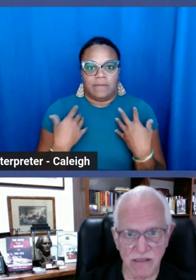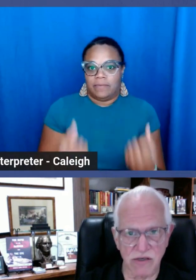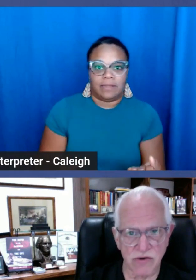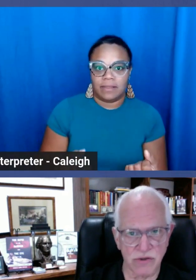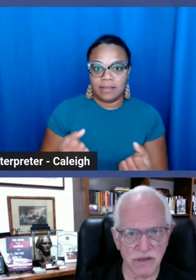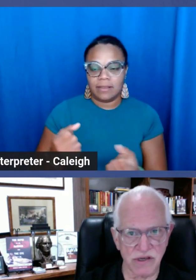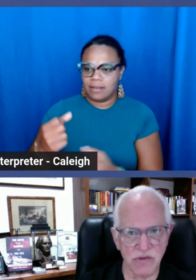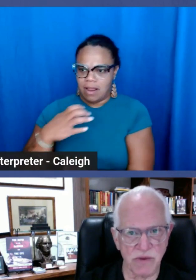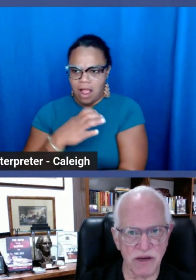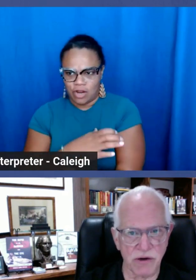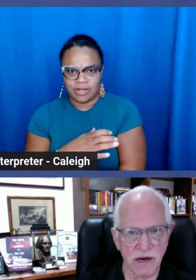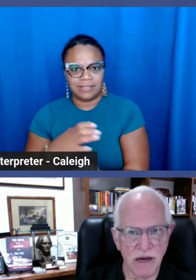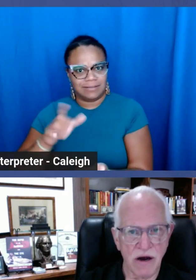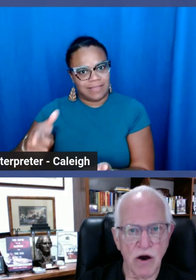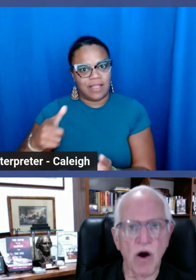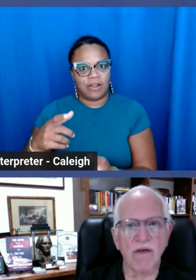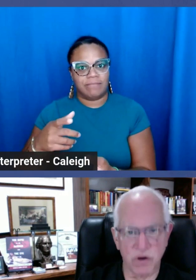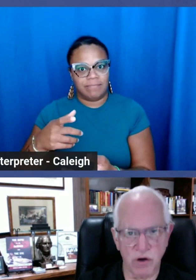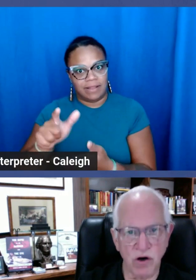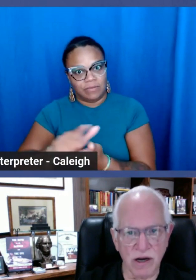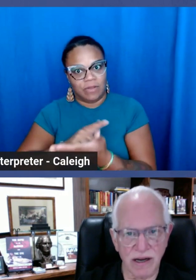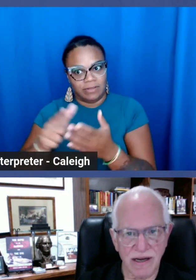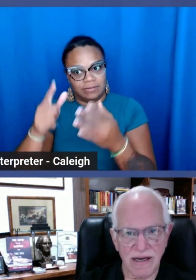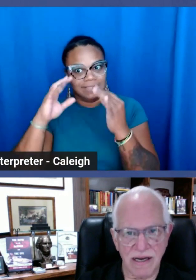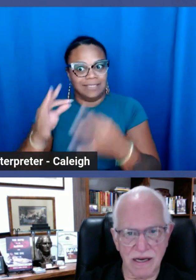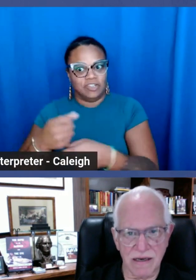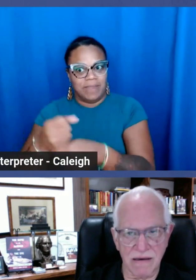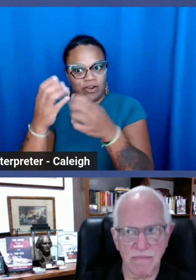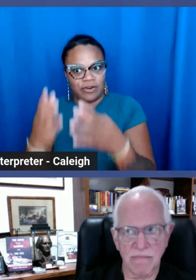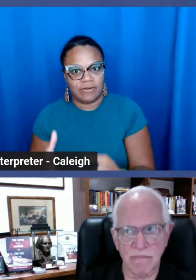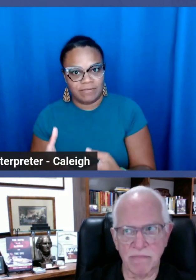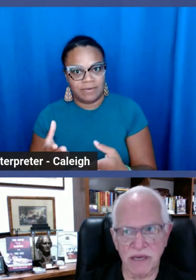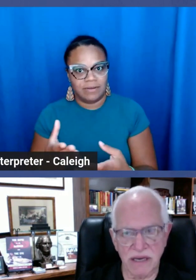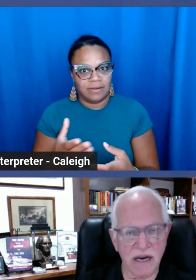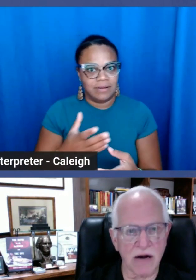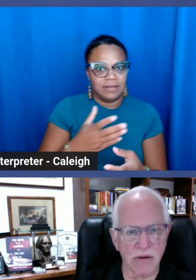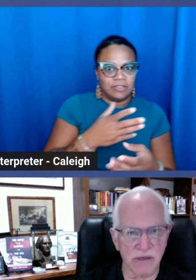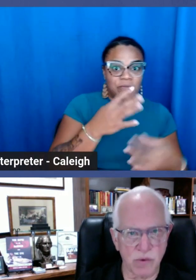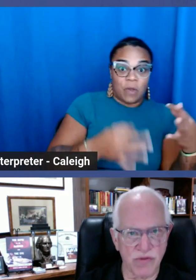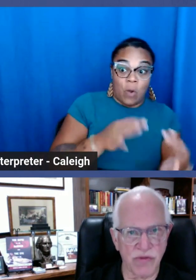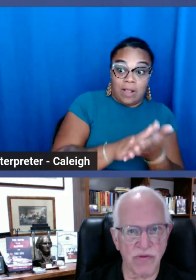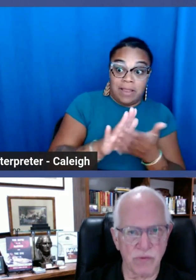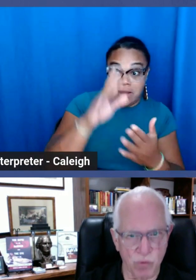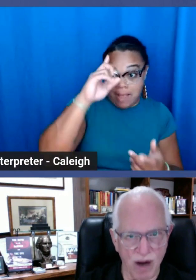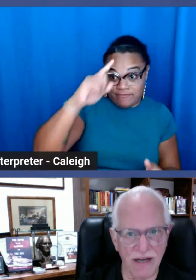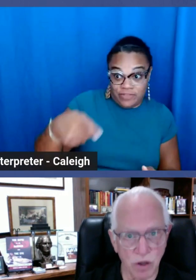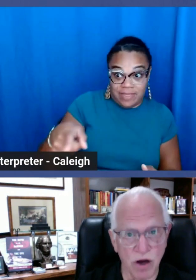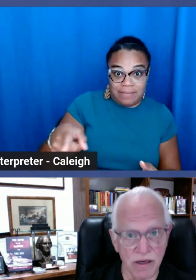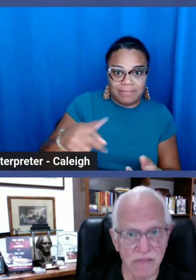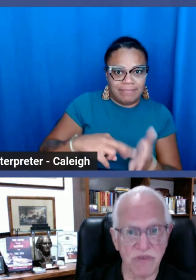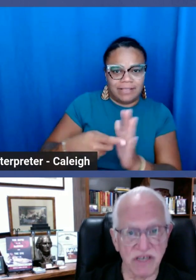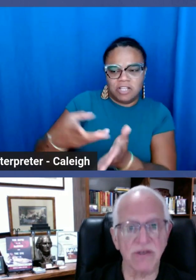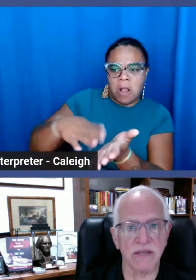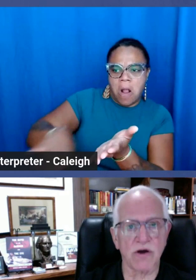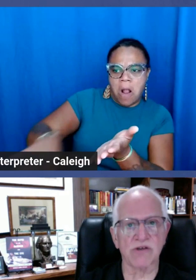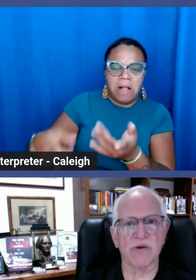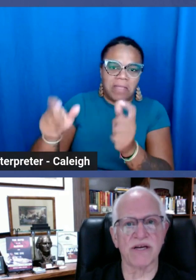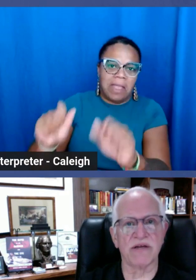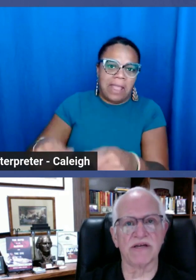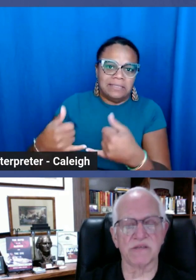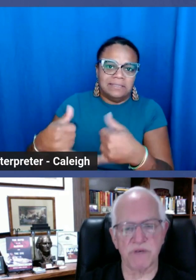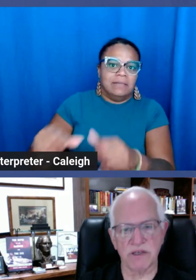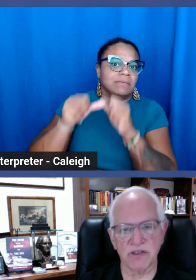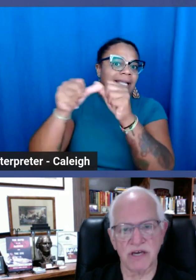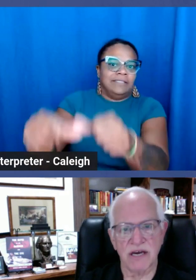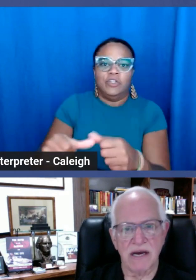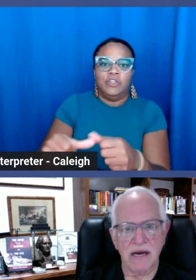a constitutional decision maker, off the hook in being careless with writing laws, particularly laws